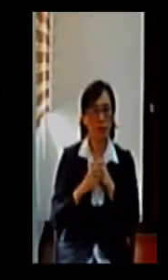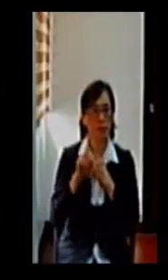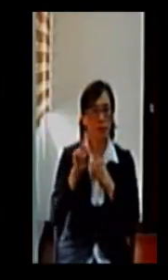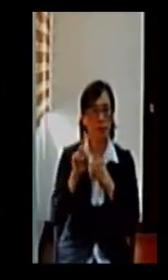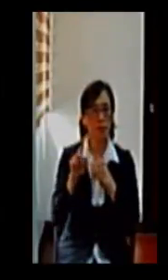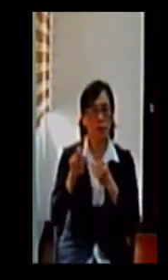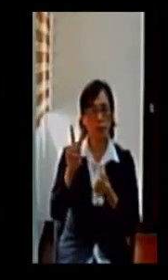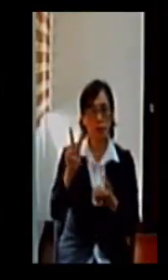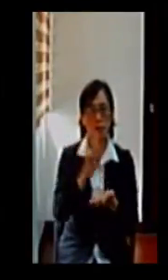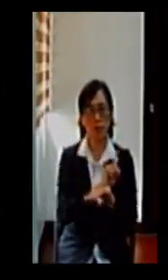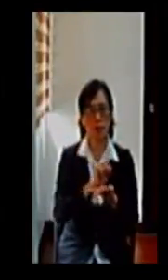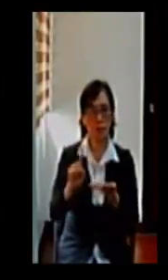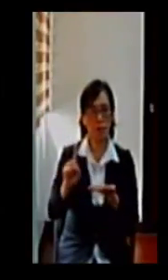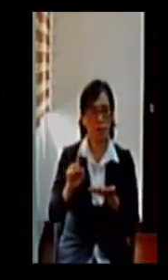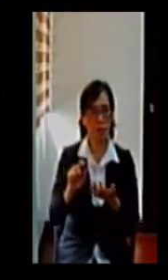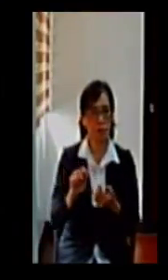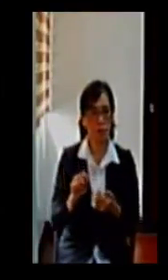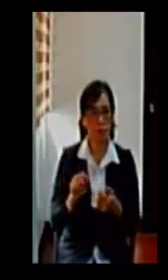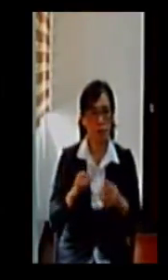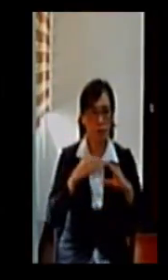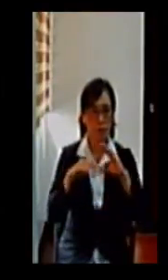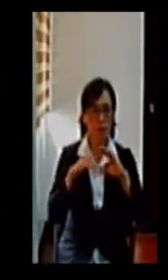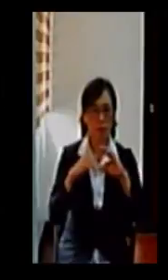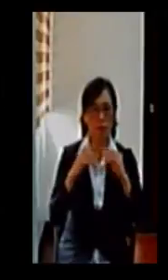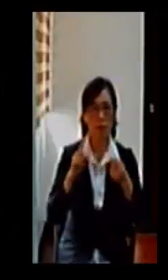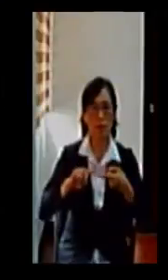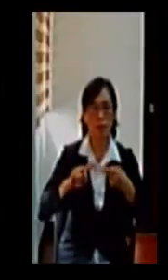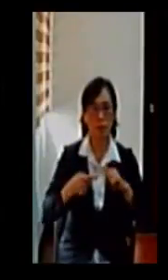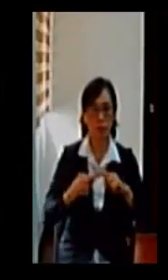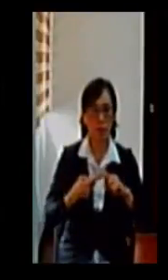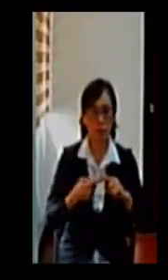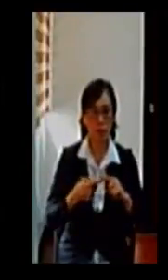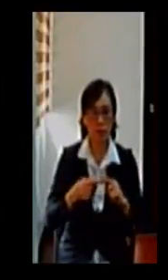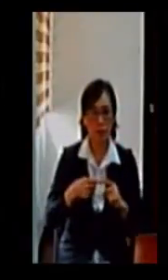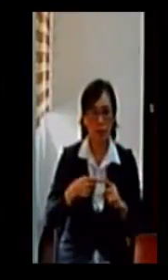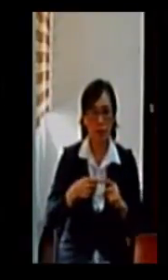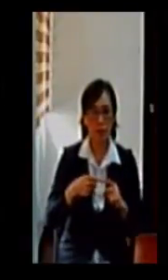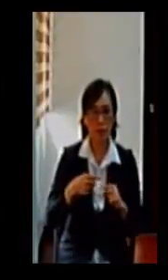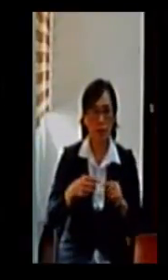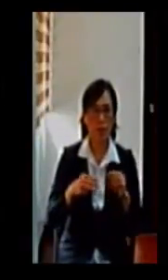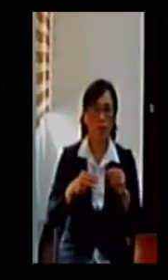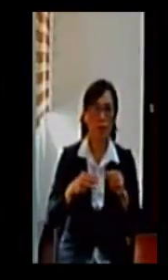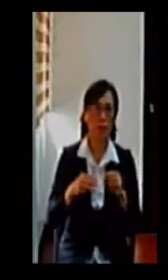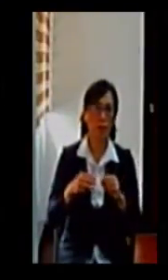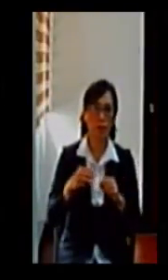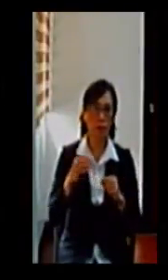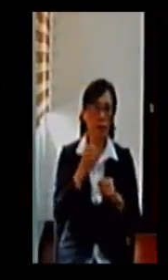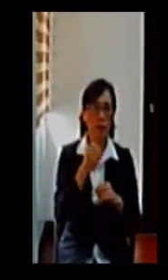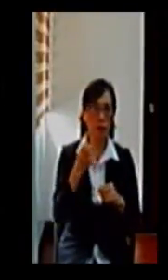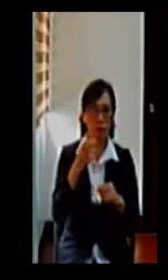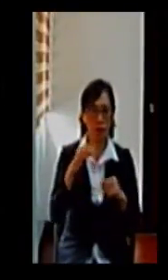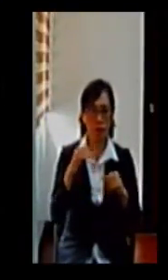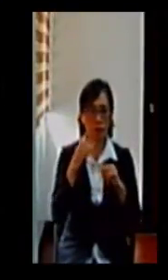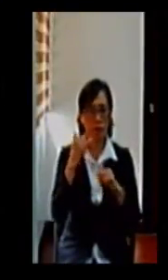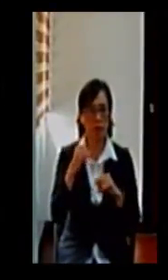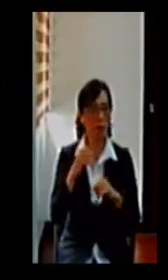2 weeks ago, I was chatting with a friend and we were monitoring the rainfall. And my friend from